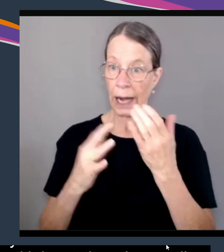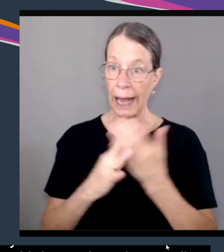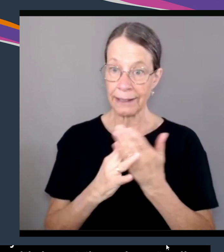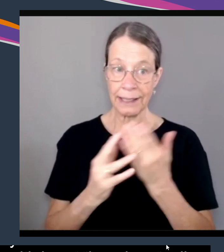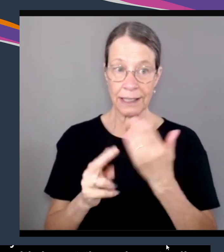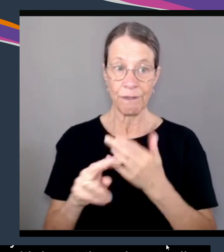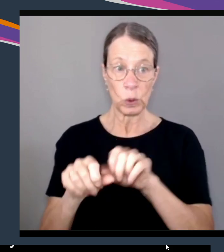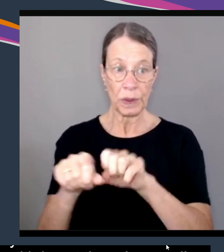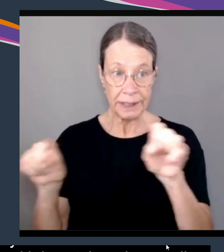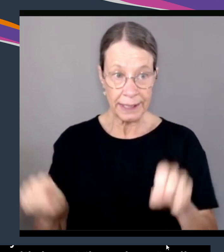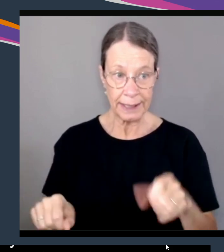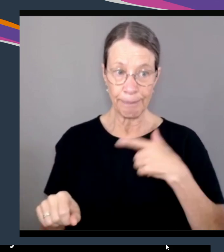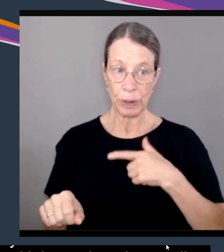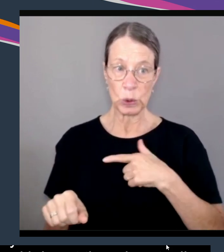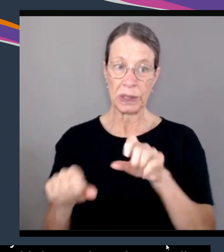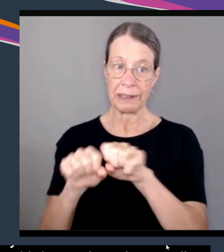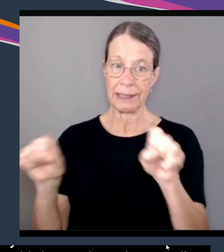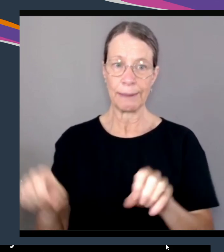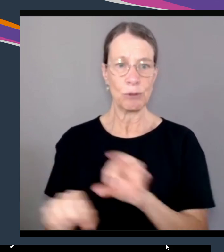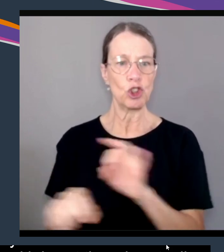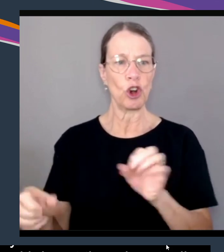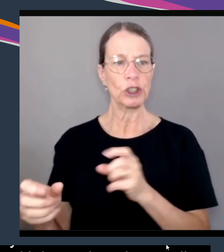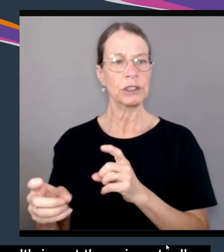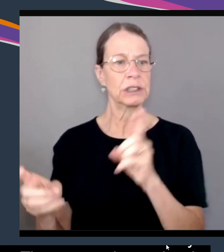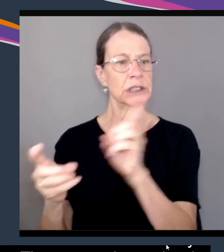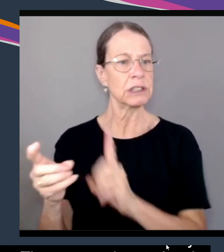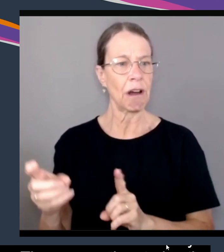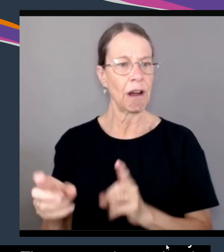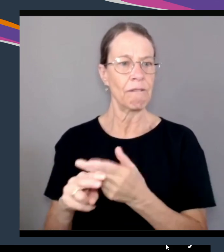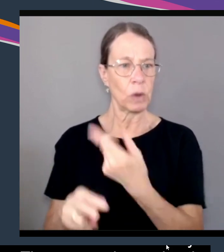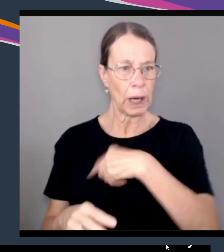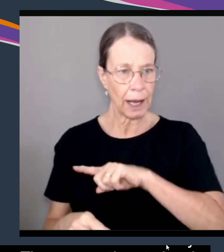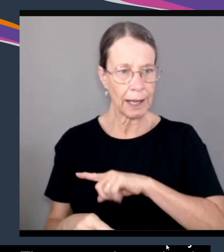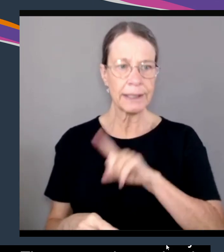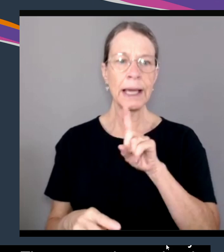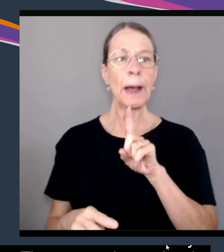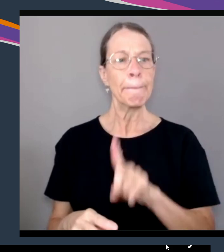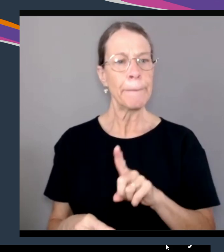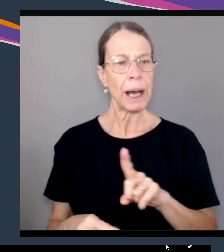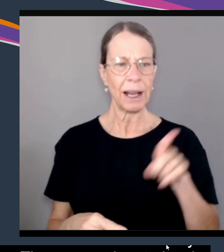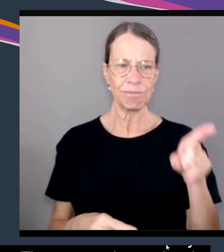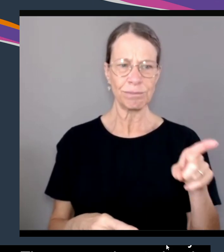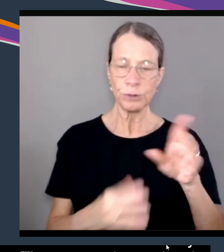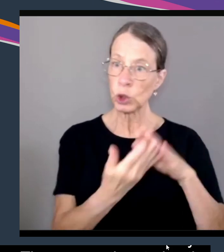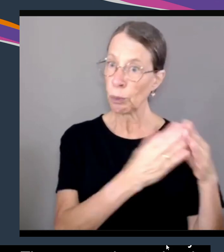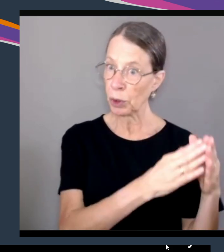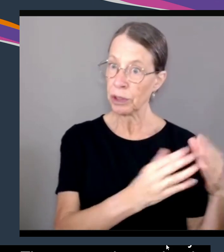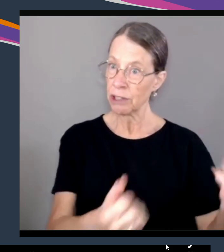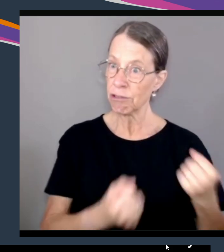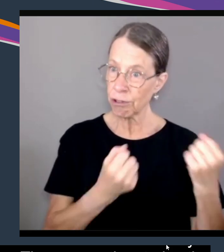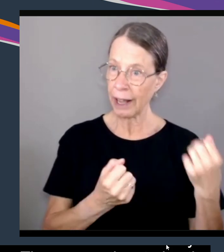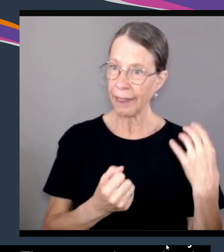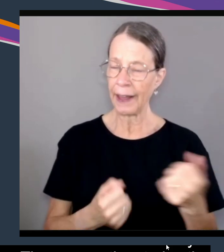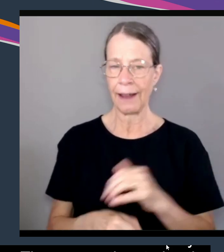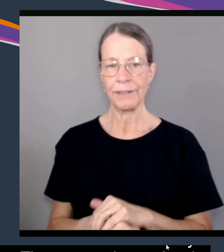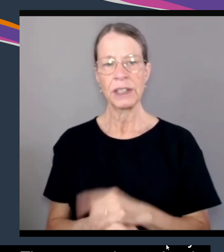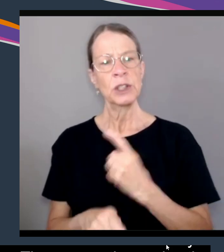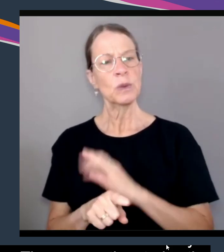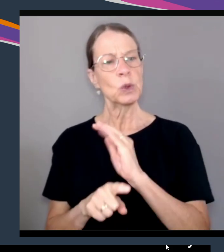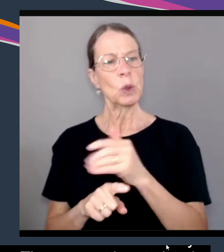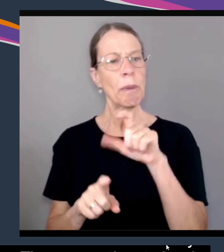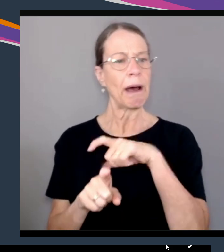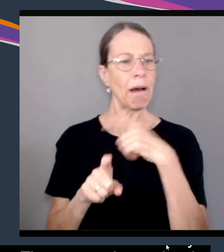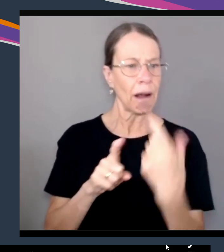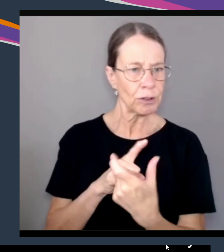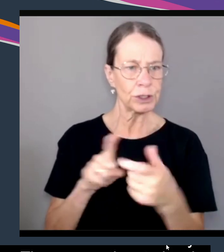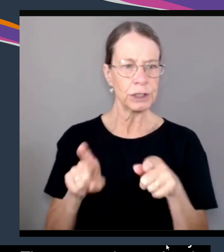us, but we had strength in our community. And we tell this story of cultural inclusion, and we tell it through an old ancient